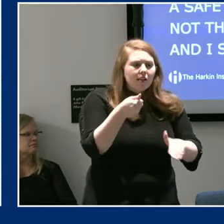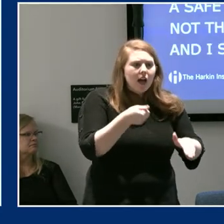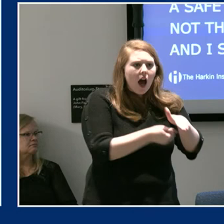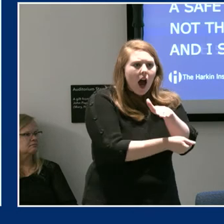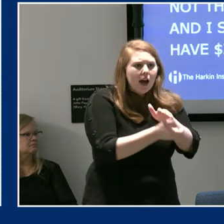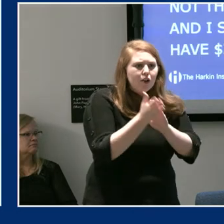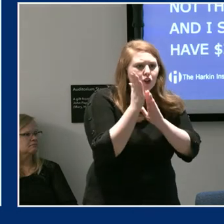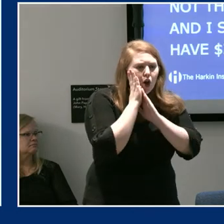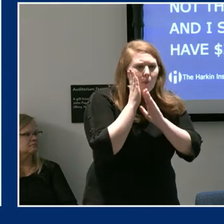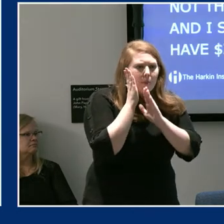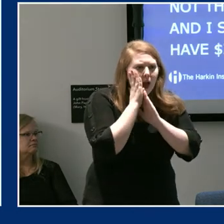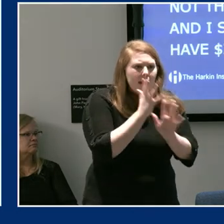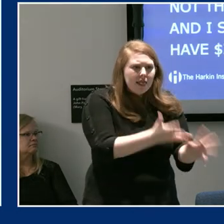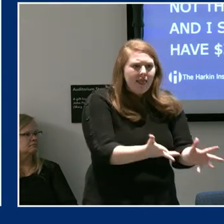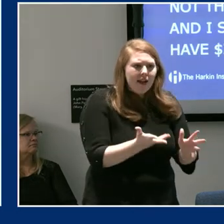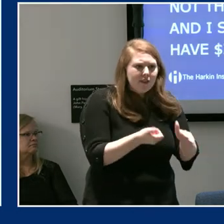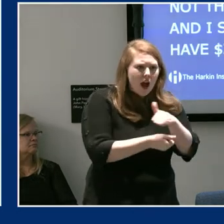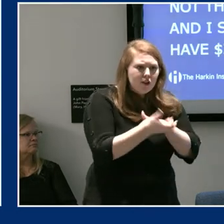in the back said, "Yes, I would."